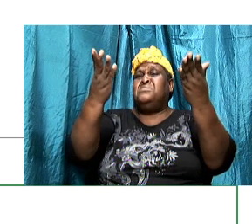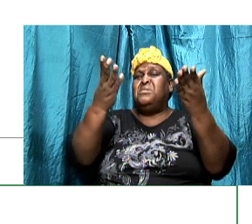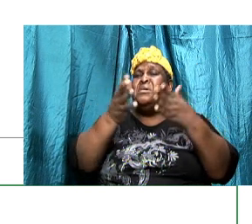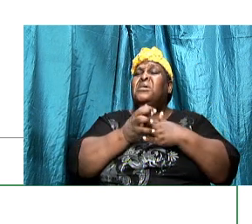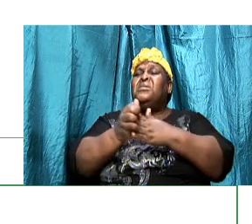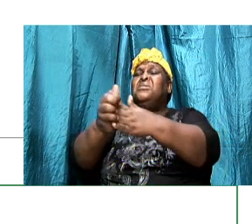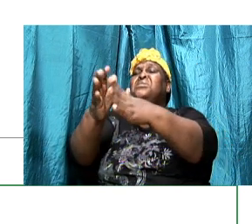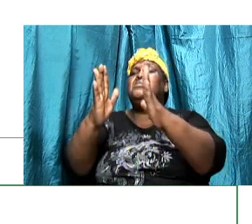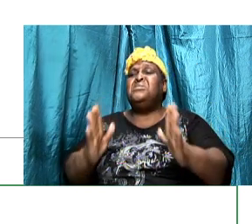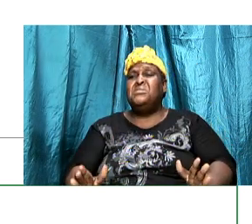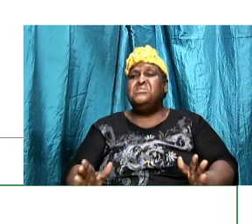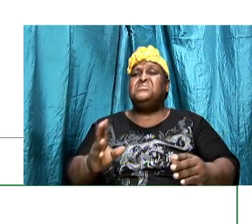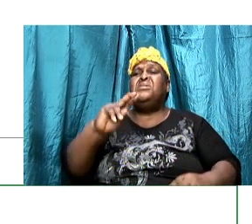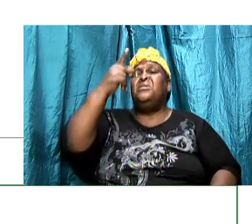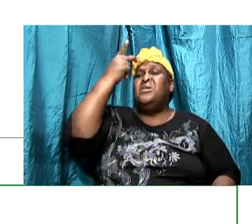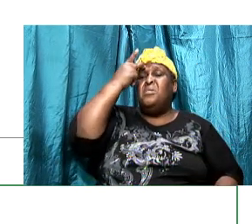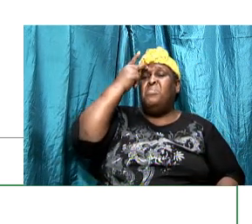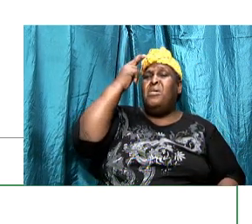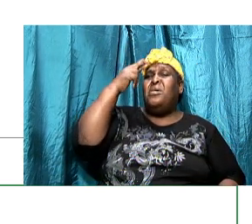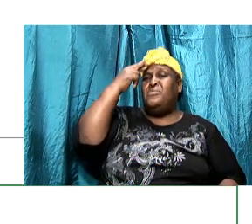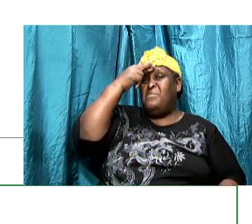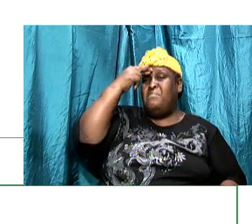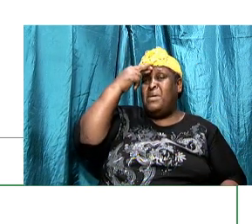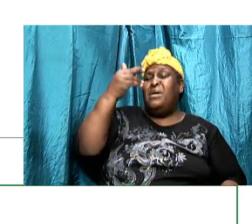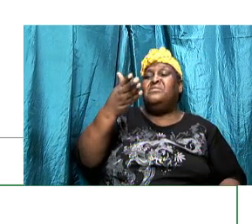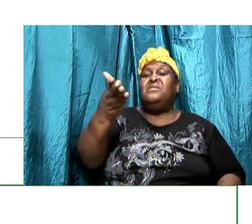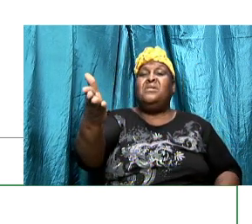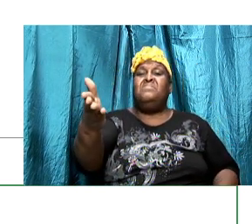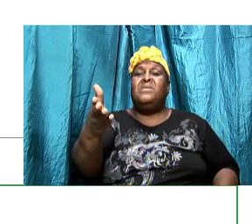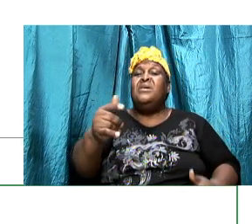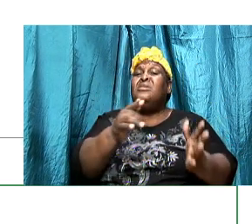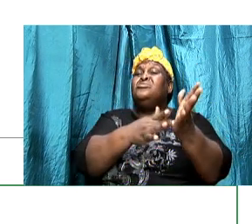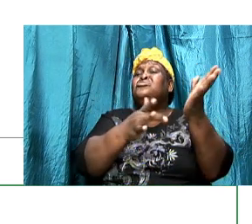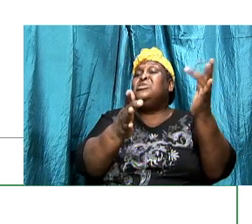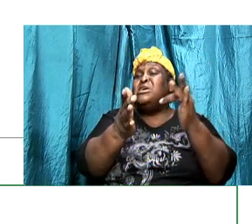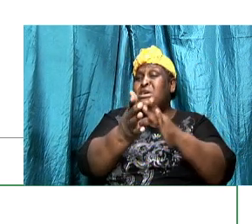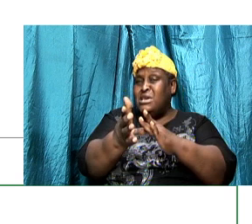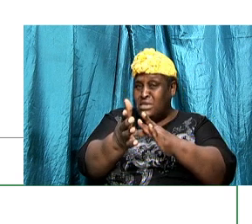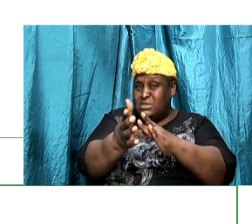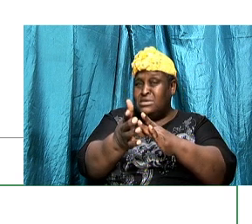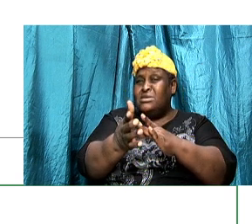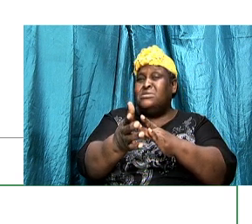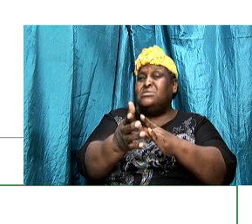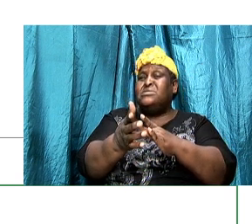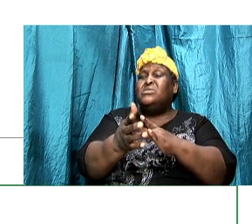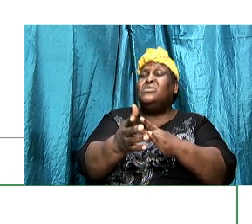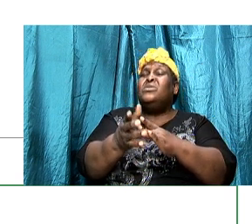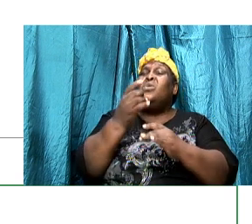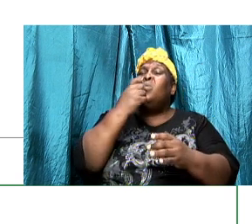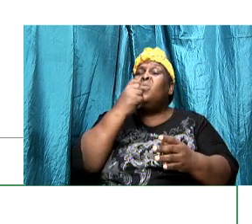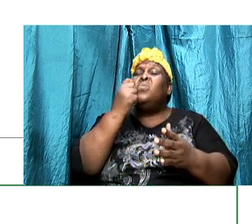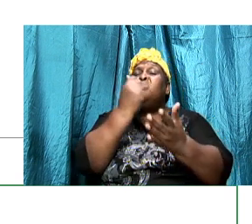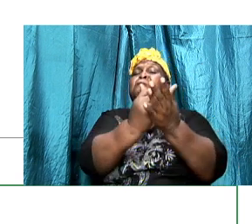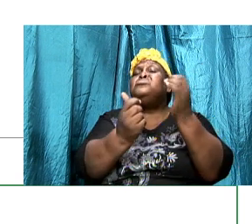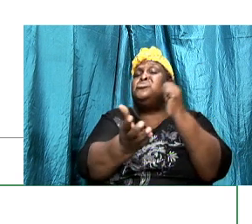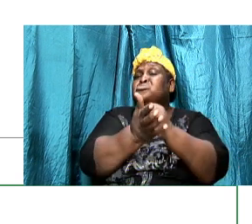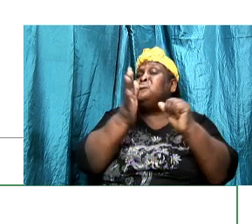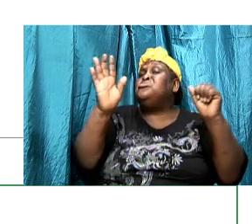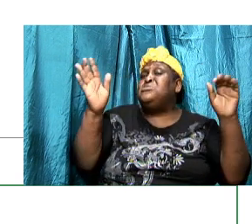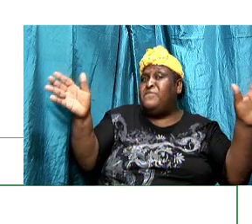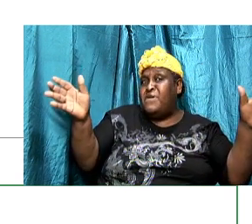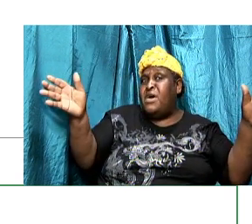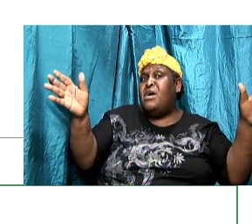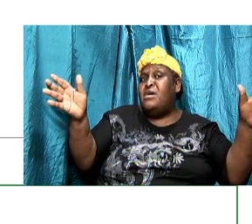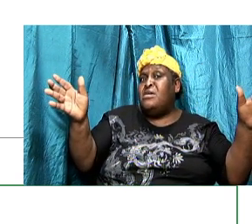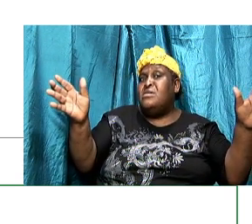to address this, Paul reminded them that it was Christ that was crucified. It was Christ that was crucified. It wasn't